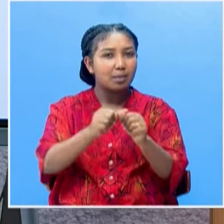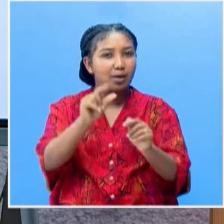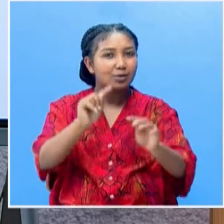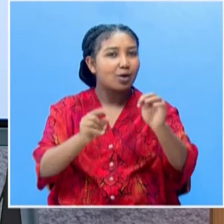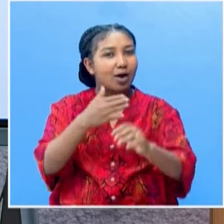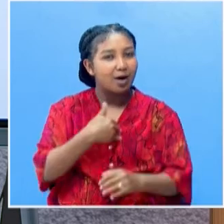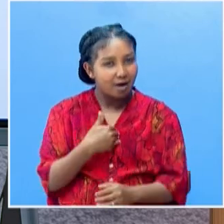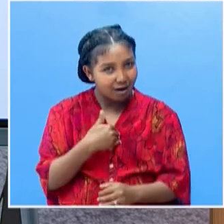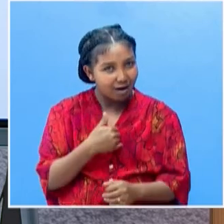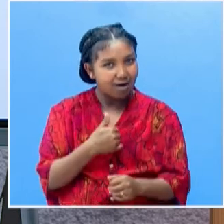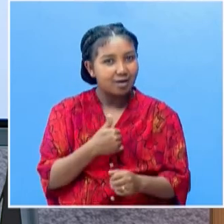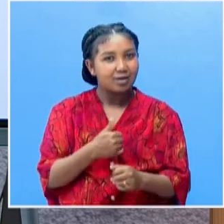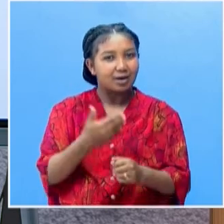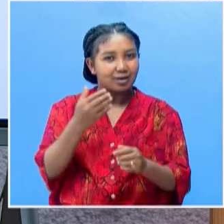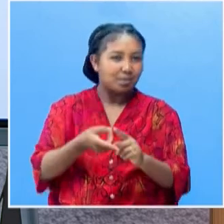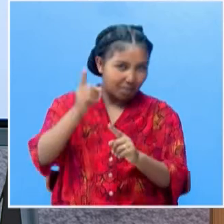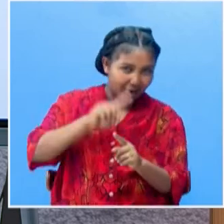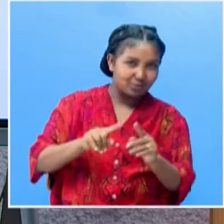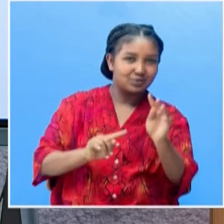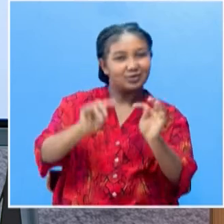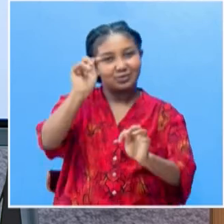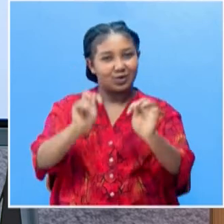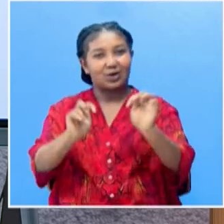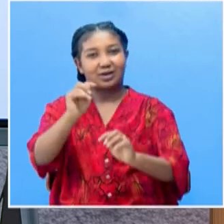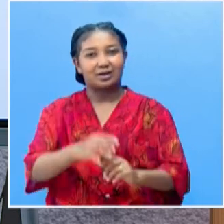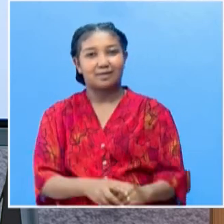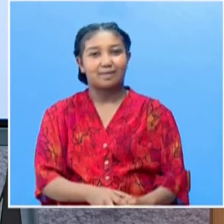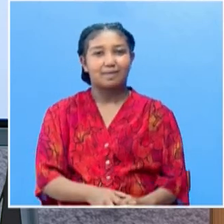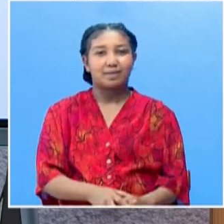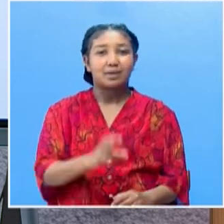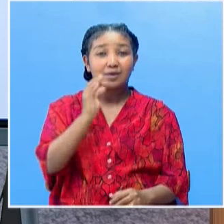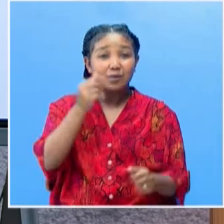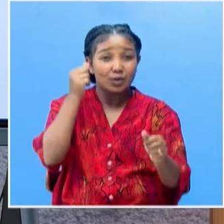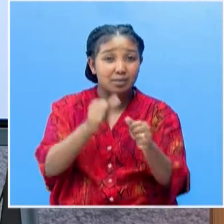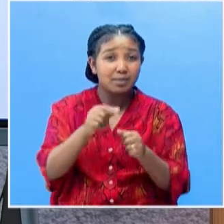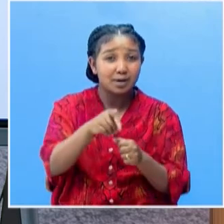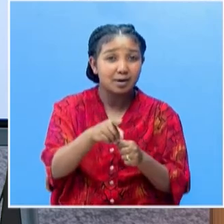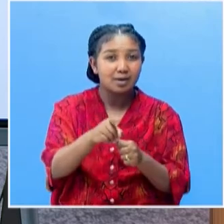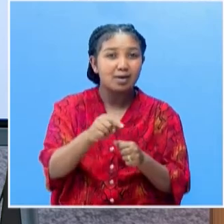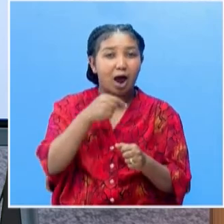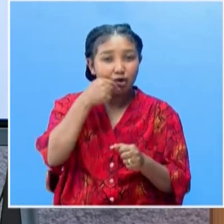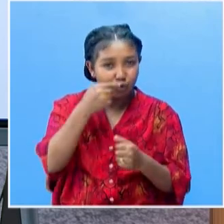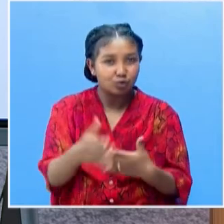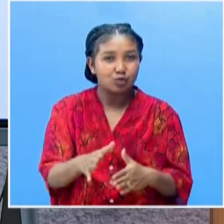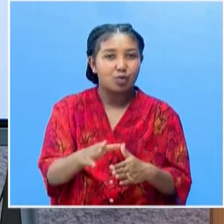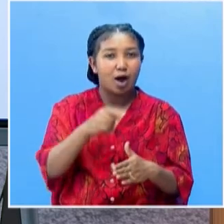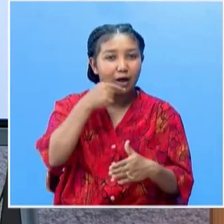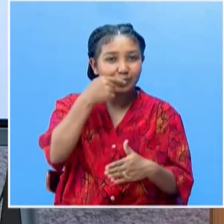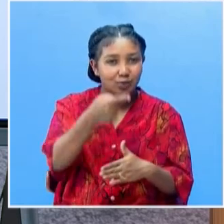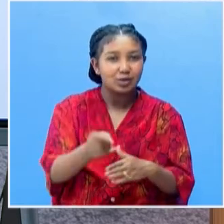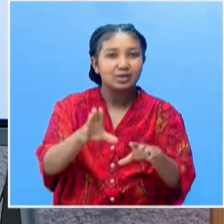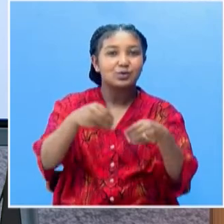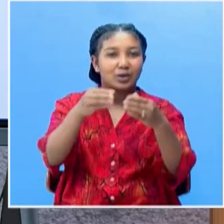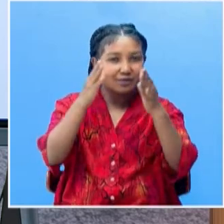story. Let's go back to the story. But if you remember, I told you to